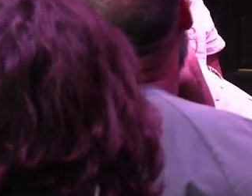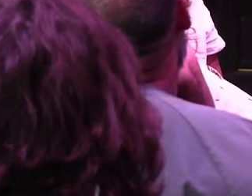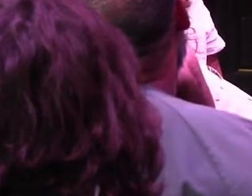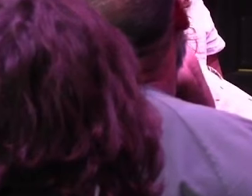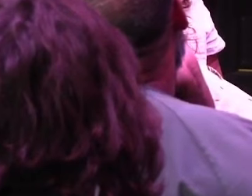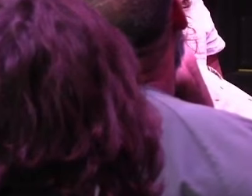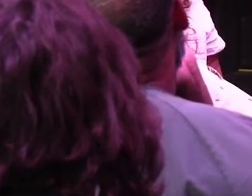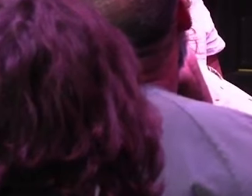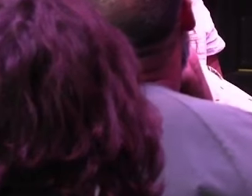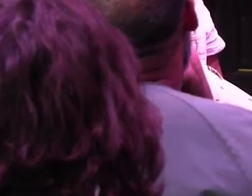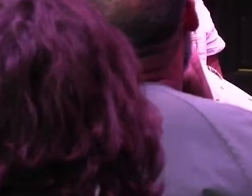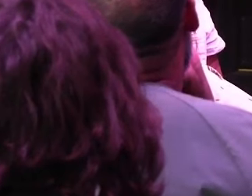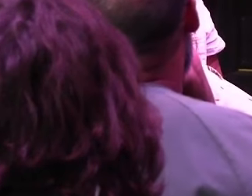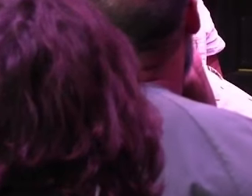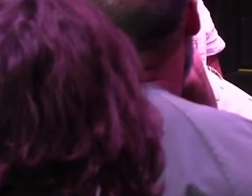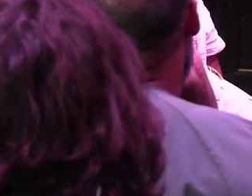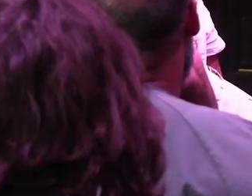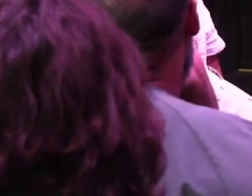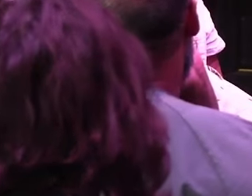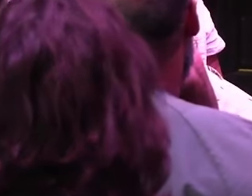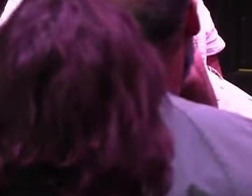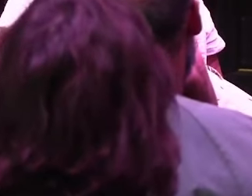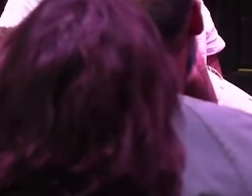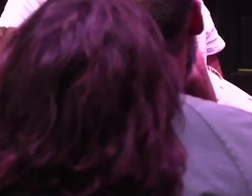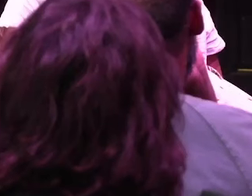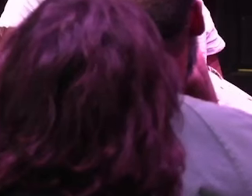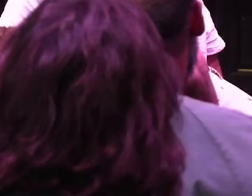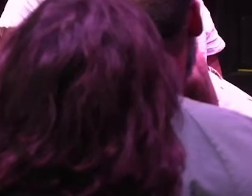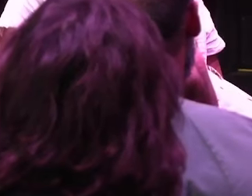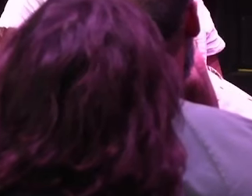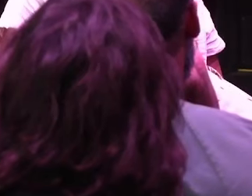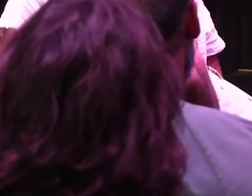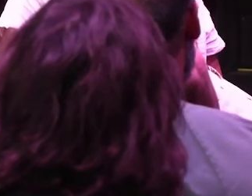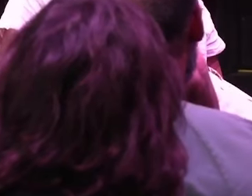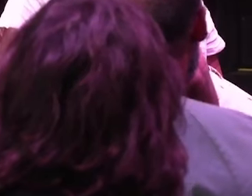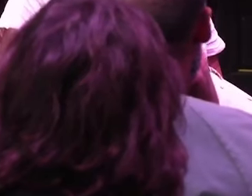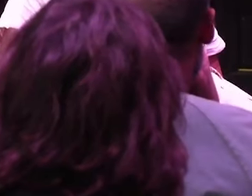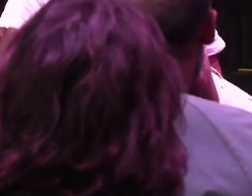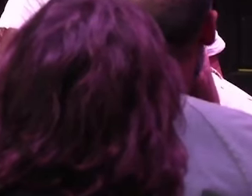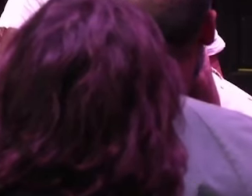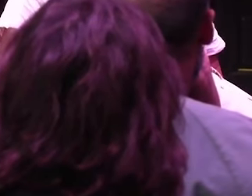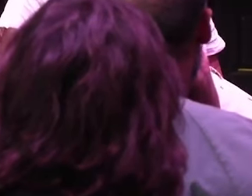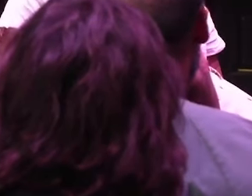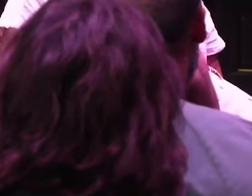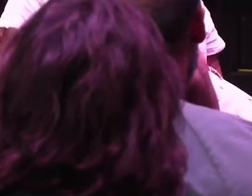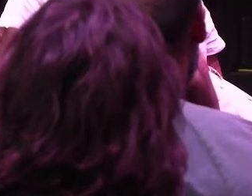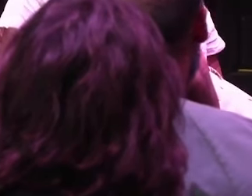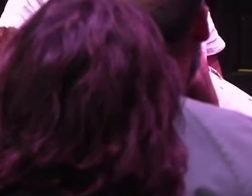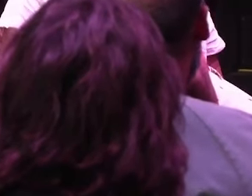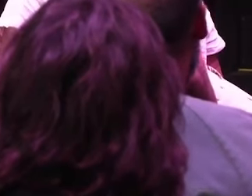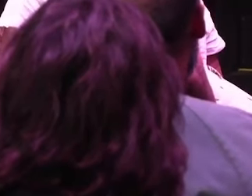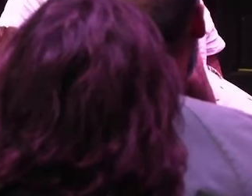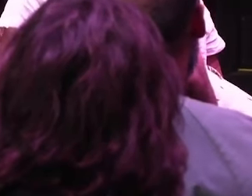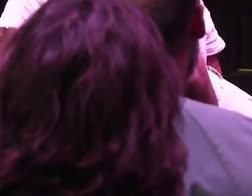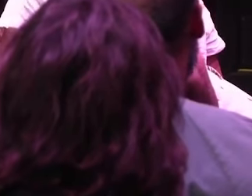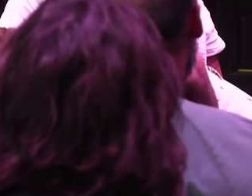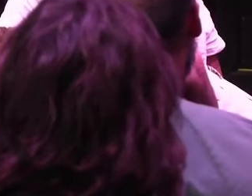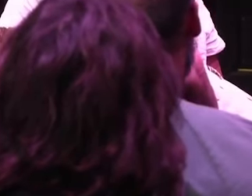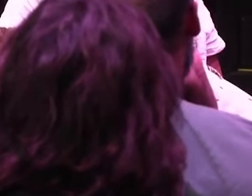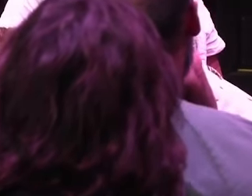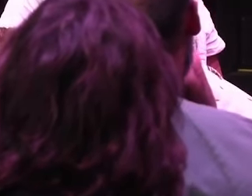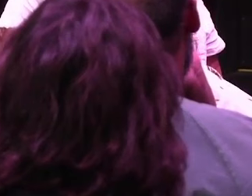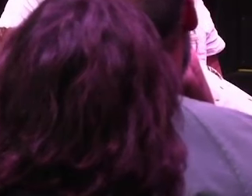really pronounced way that is not just about public change or social policy change, but literally about